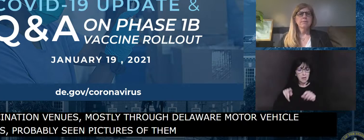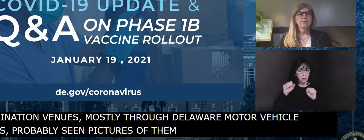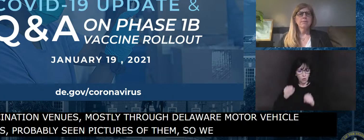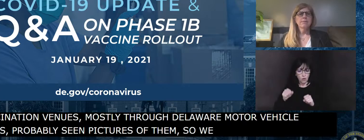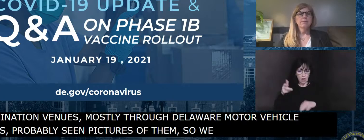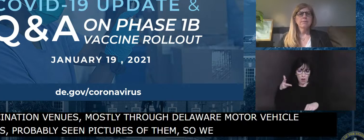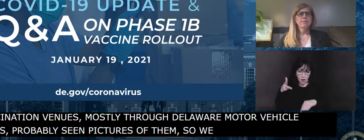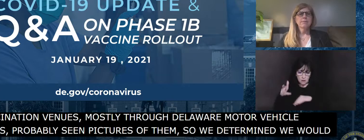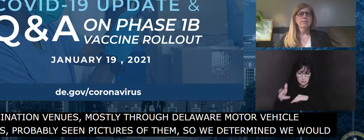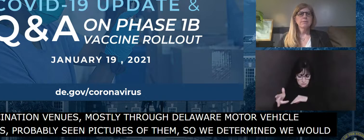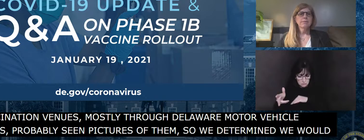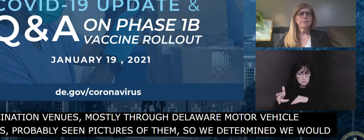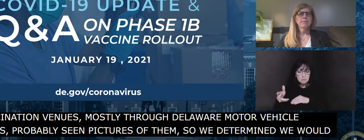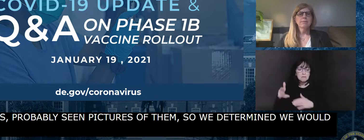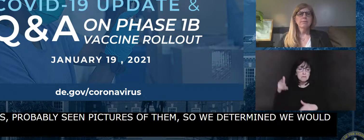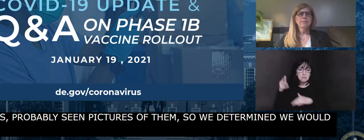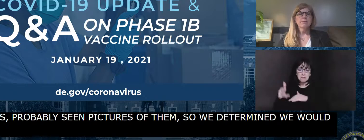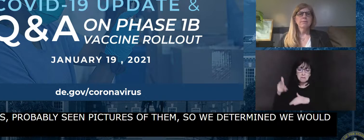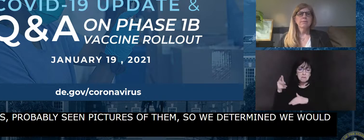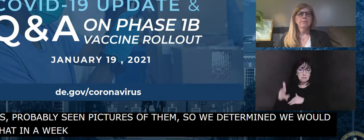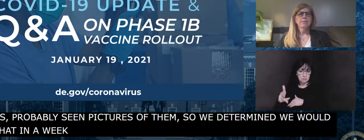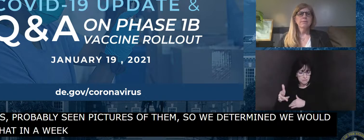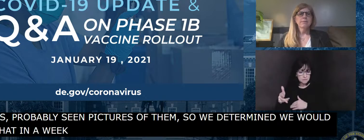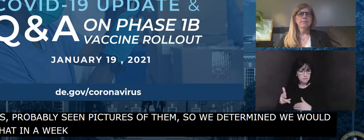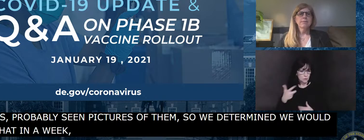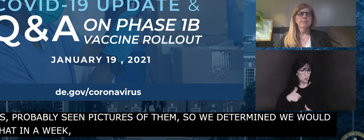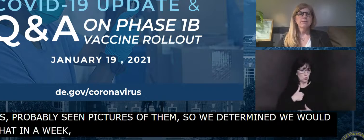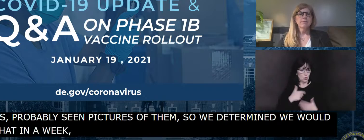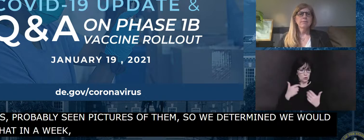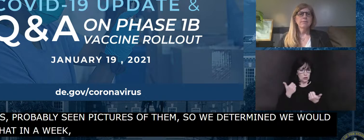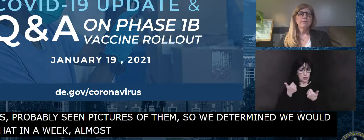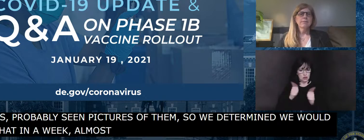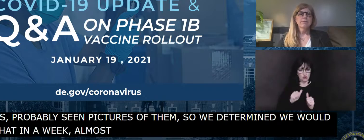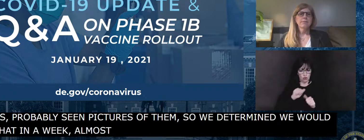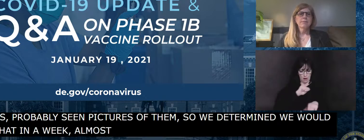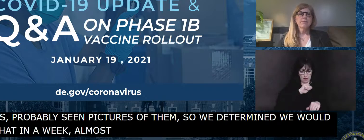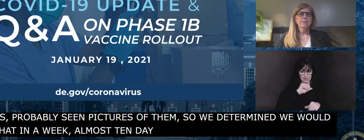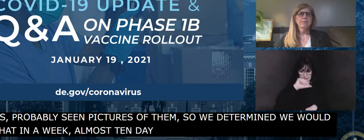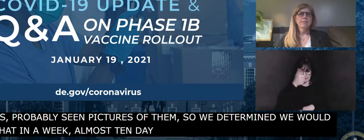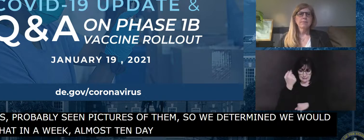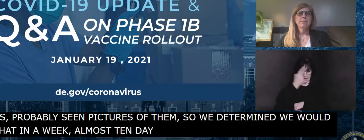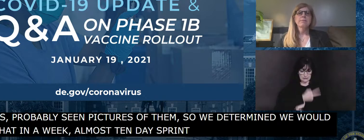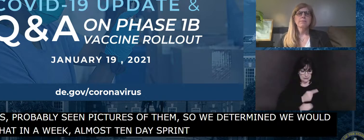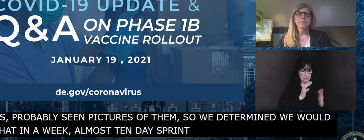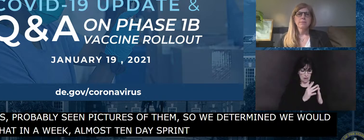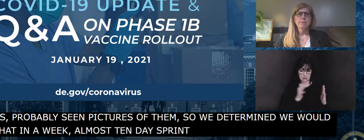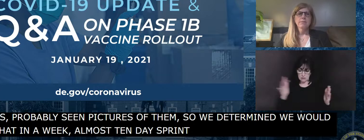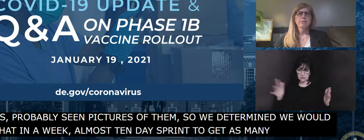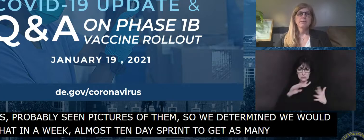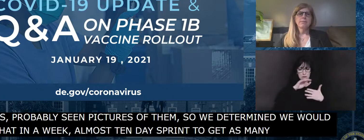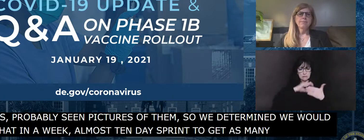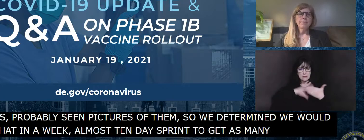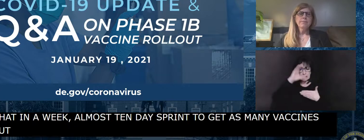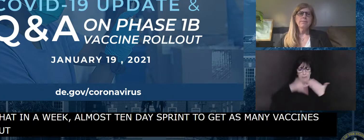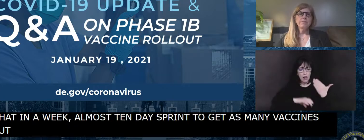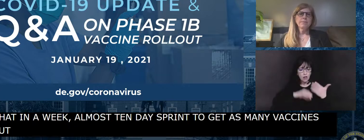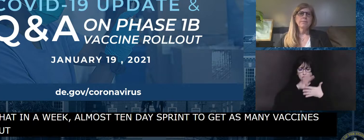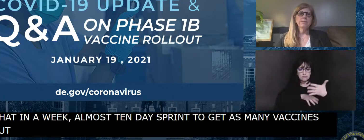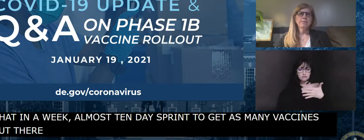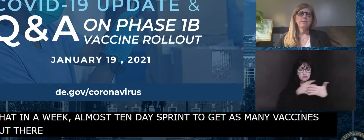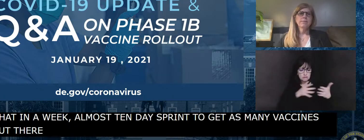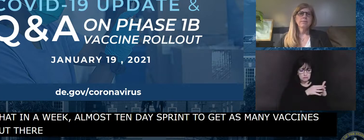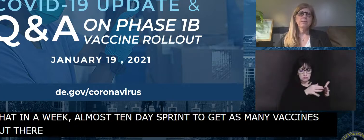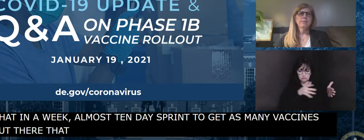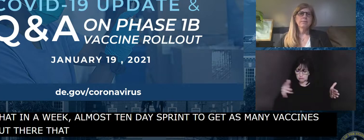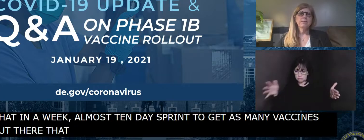a week, almost 10-day sprint, to get as many vaccines as out there that we had out there in people's